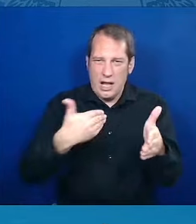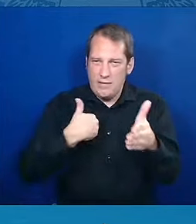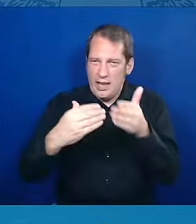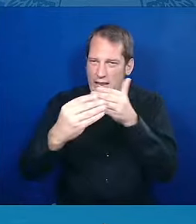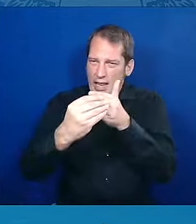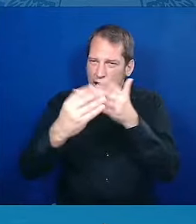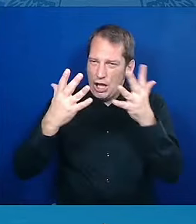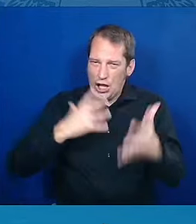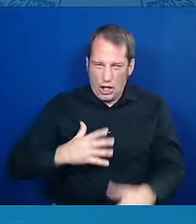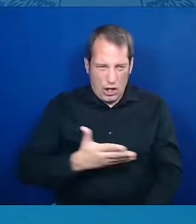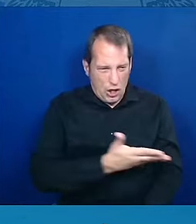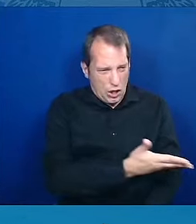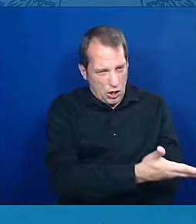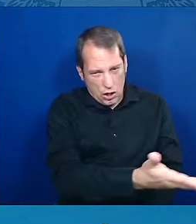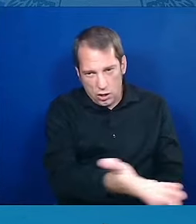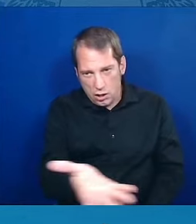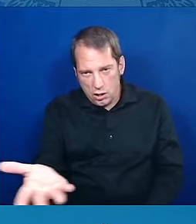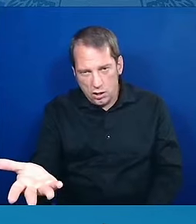Bring it on.